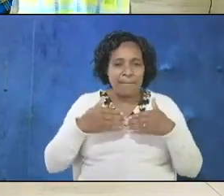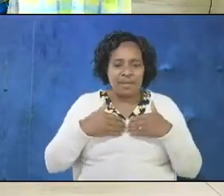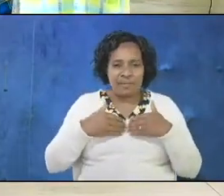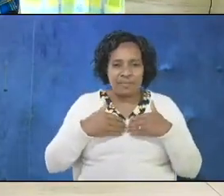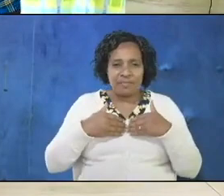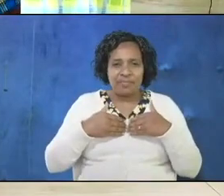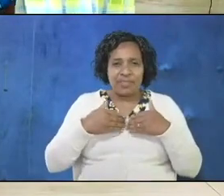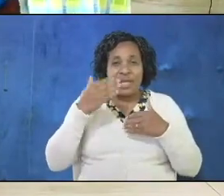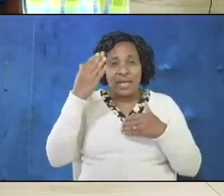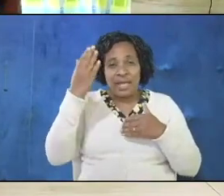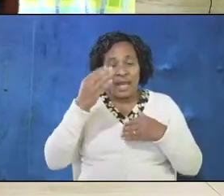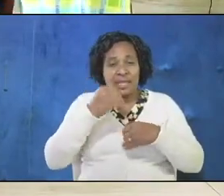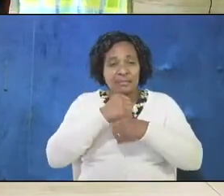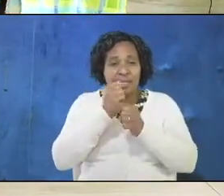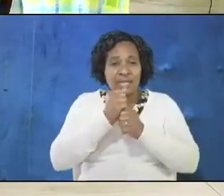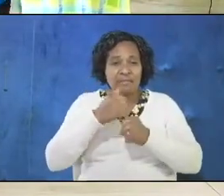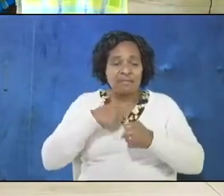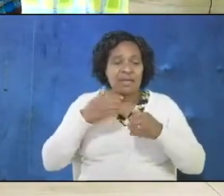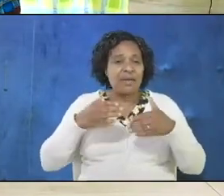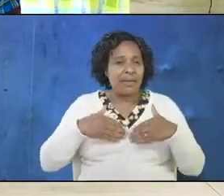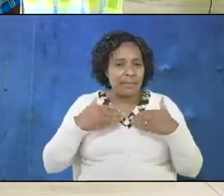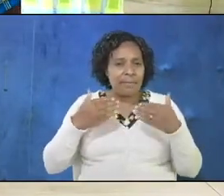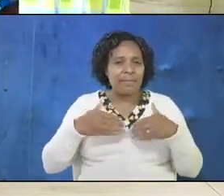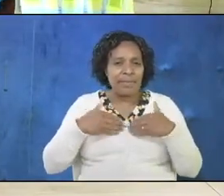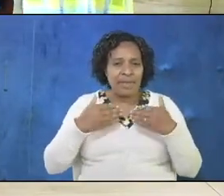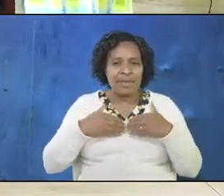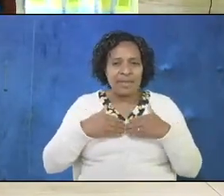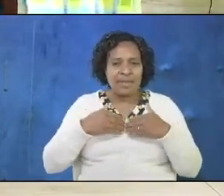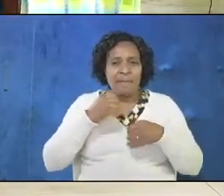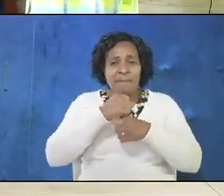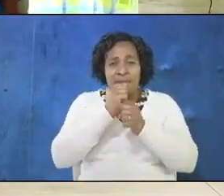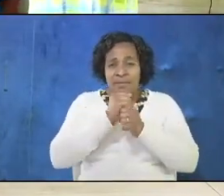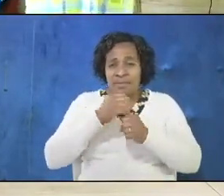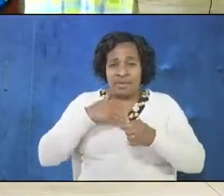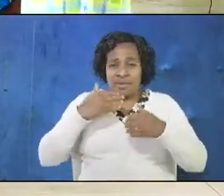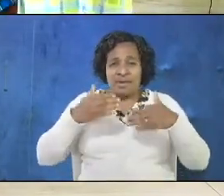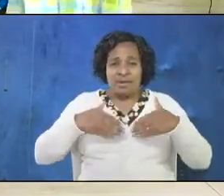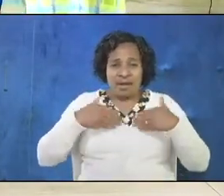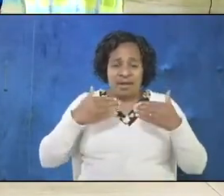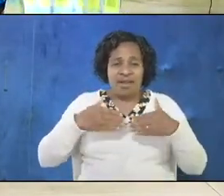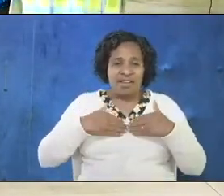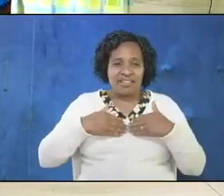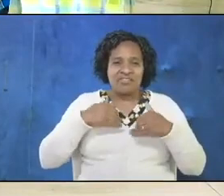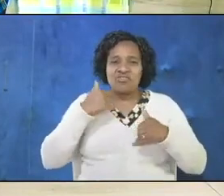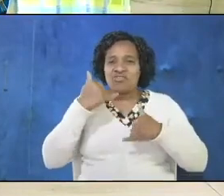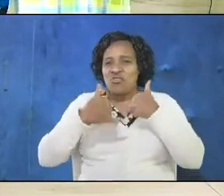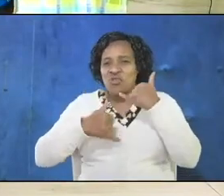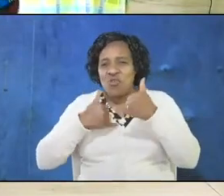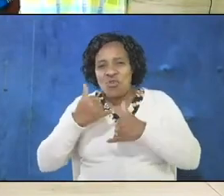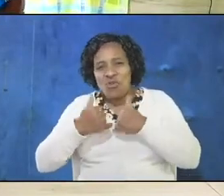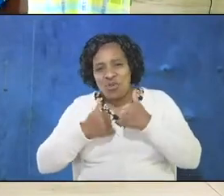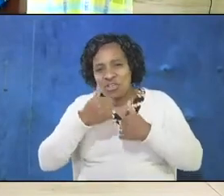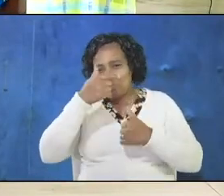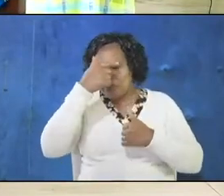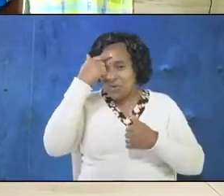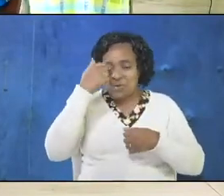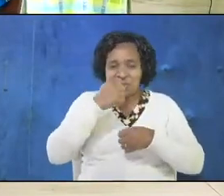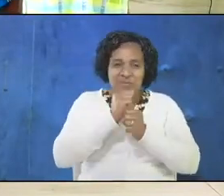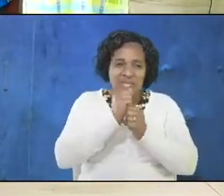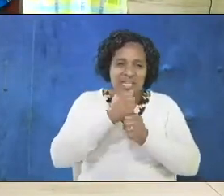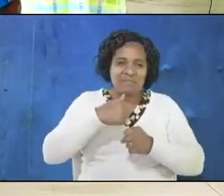glad. He has made me glad. He has made me glad. I will rejoice for he has made